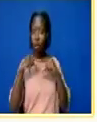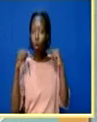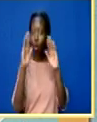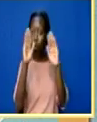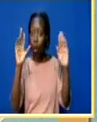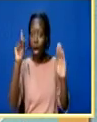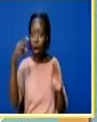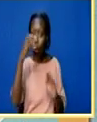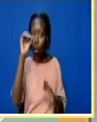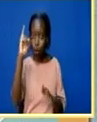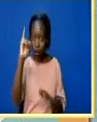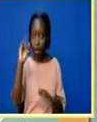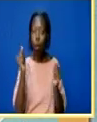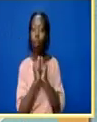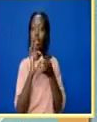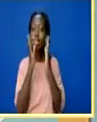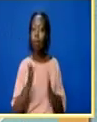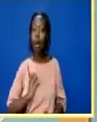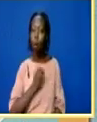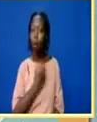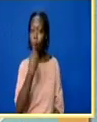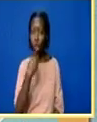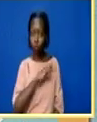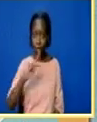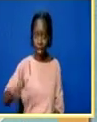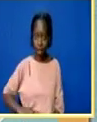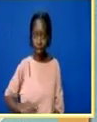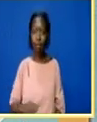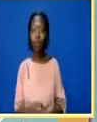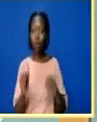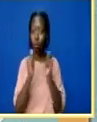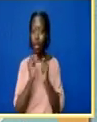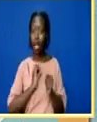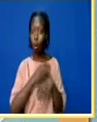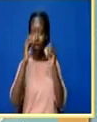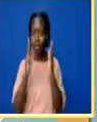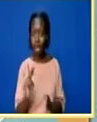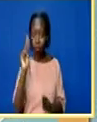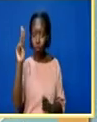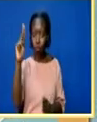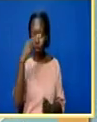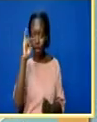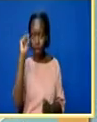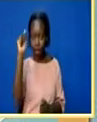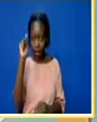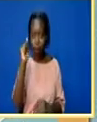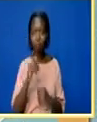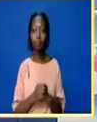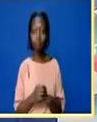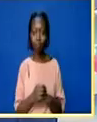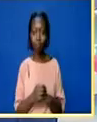your host, Tongo Indirango. Our sign language interpreter has been Velma Akinyi. And our teacher for today has been Mr.